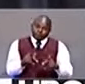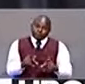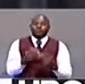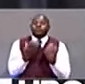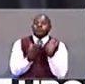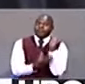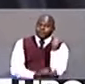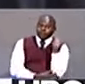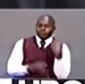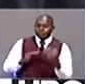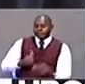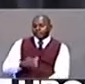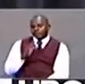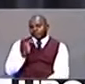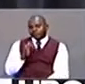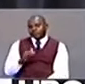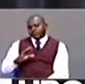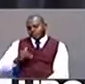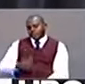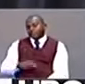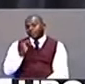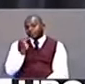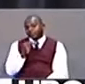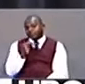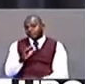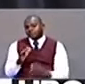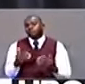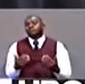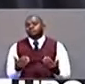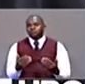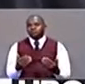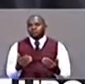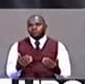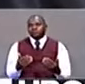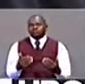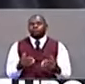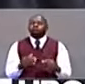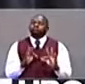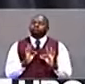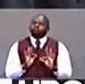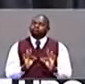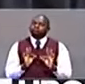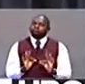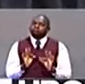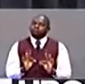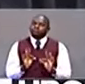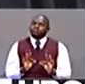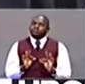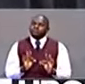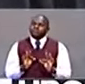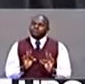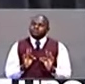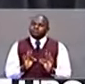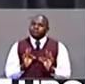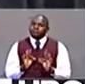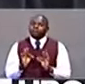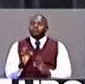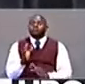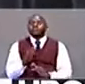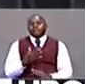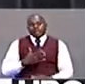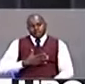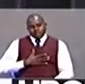poverty, Madam Speaker? Madam Speaker, as a great shepherd,